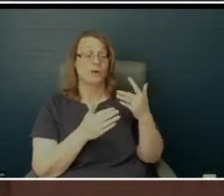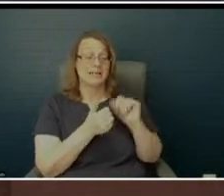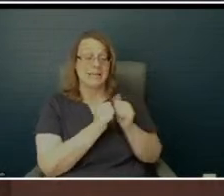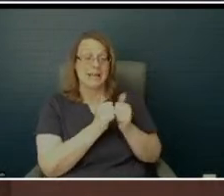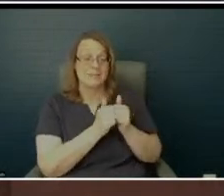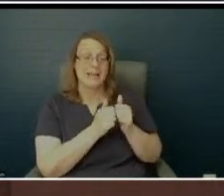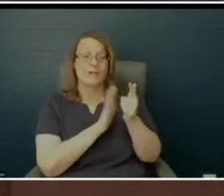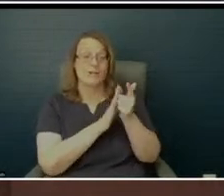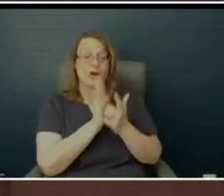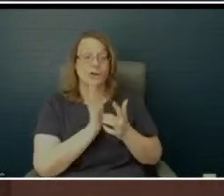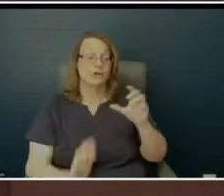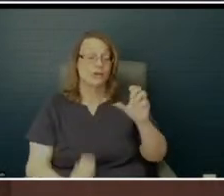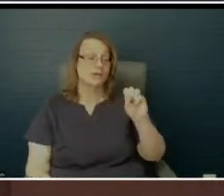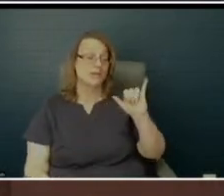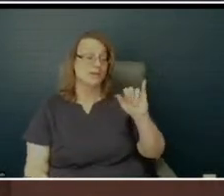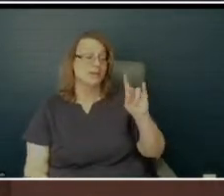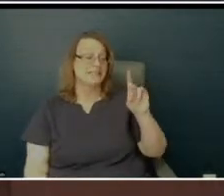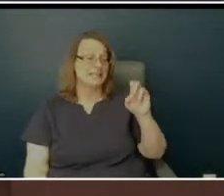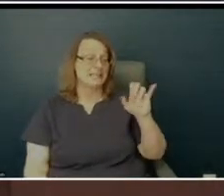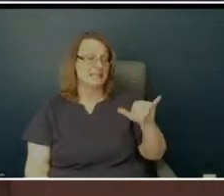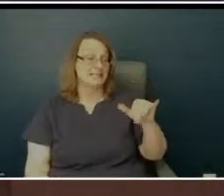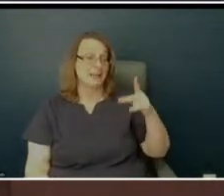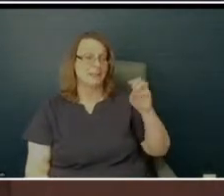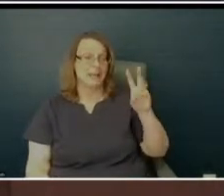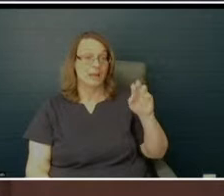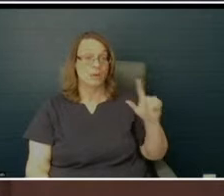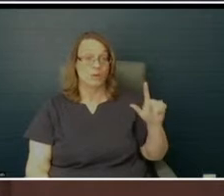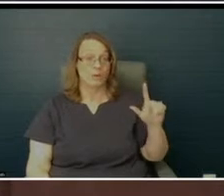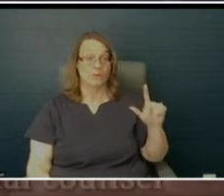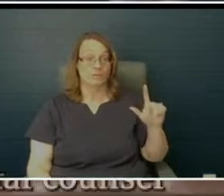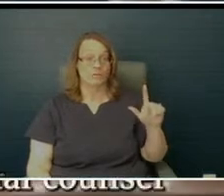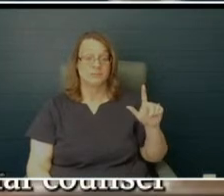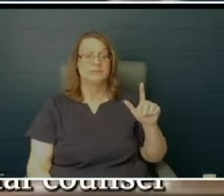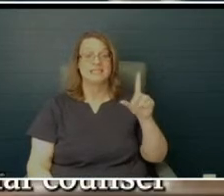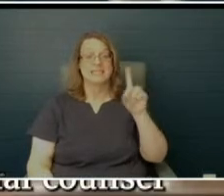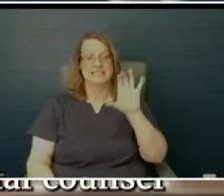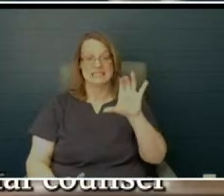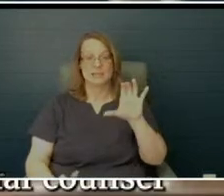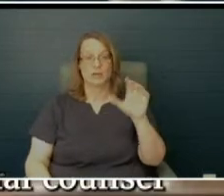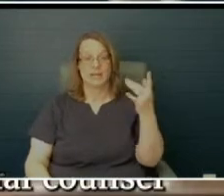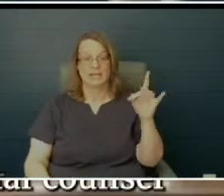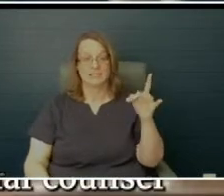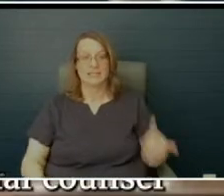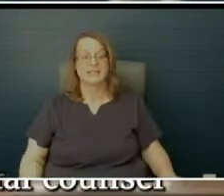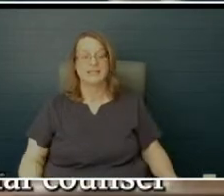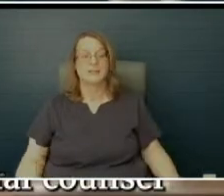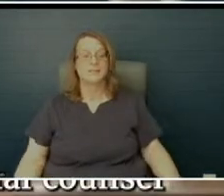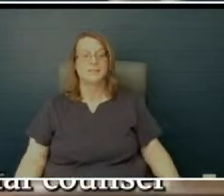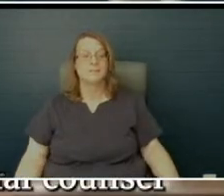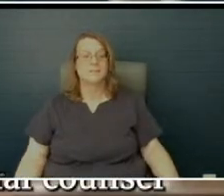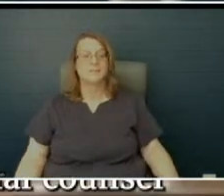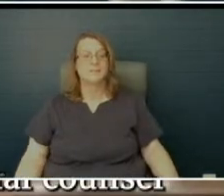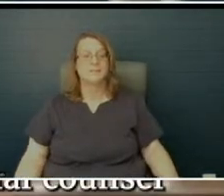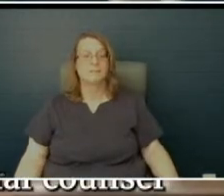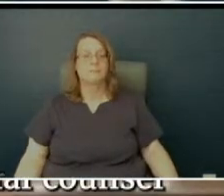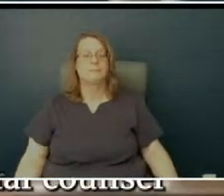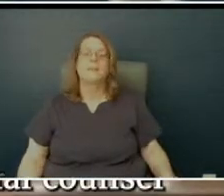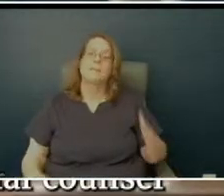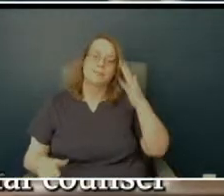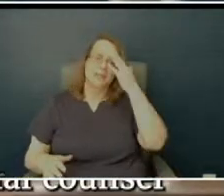late-night meeting on December 18th. I know on Friday he had asked me to